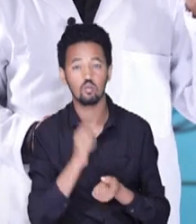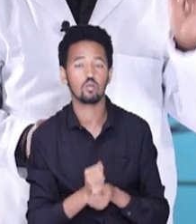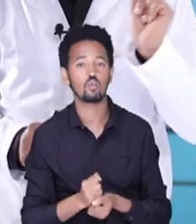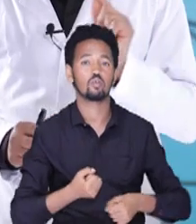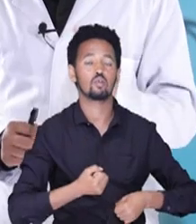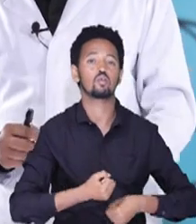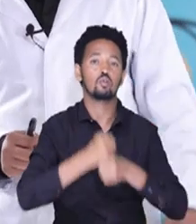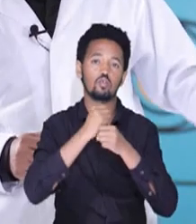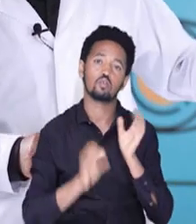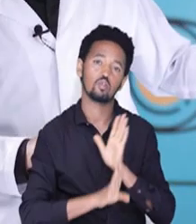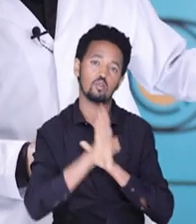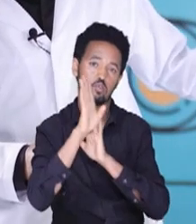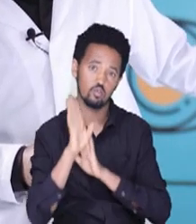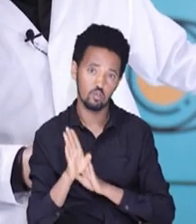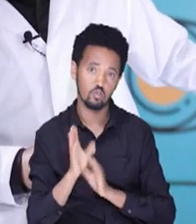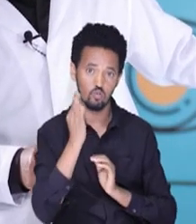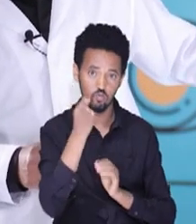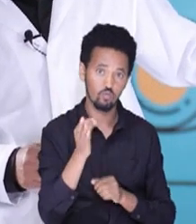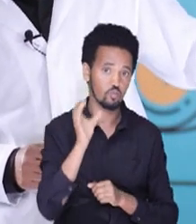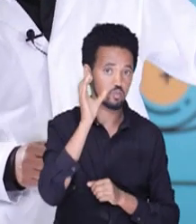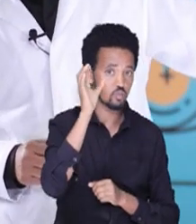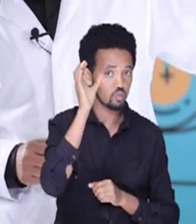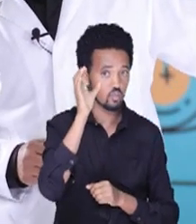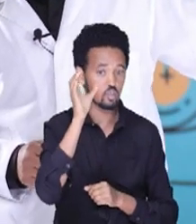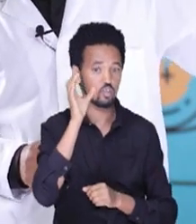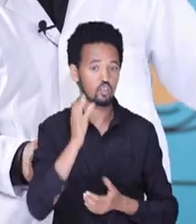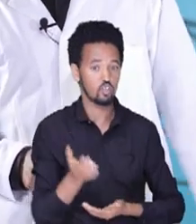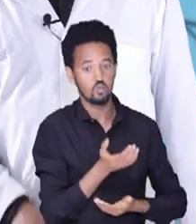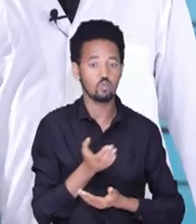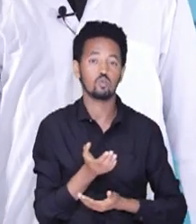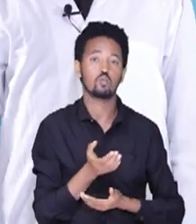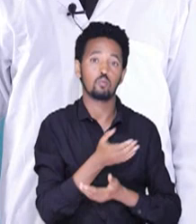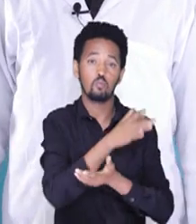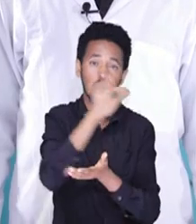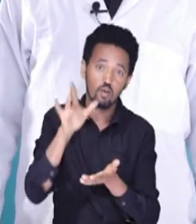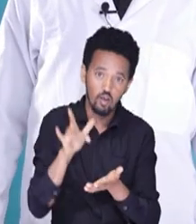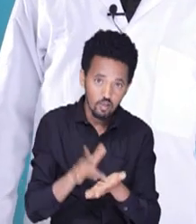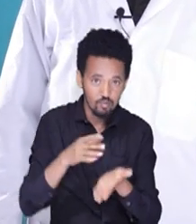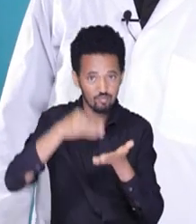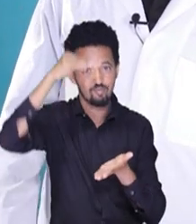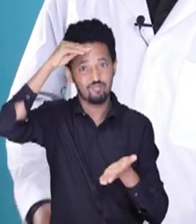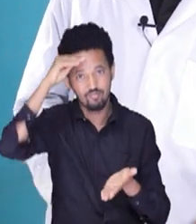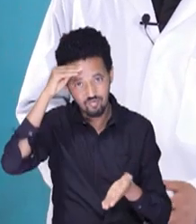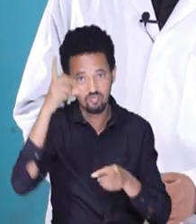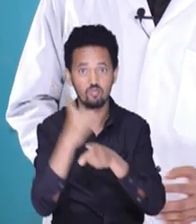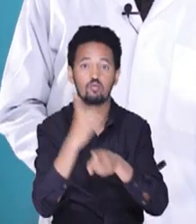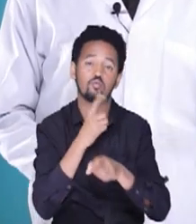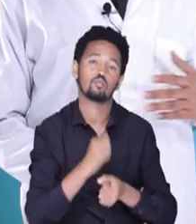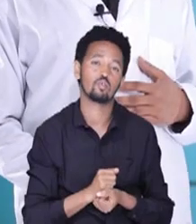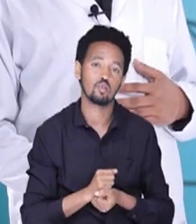a separate development of child-centered learning. The child-centered